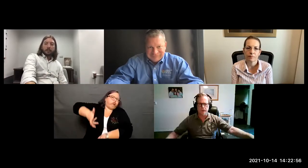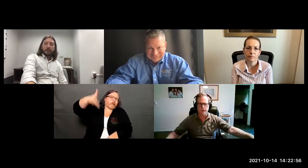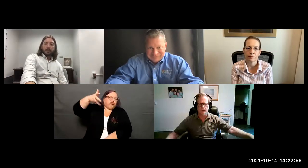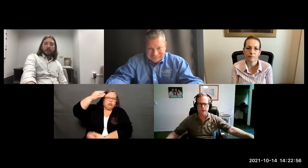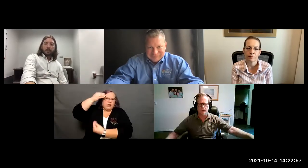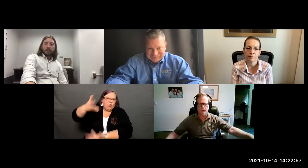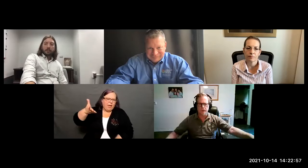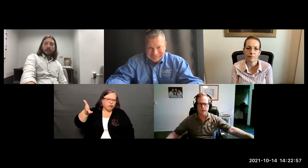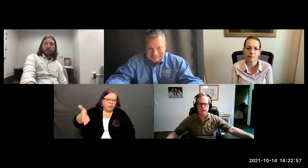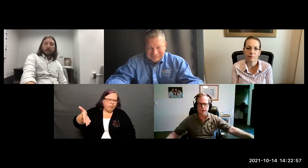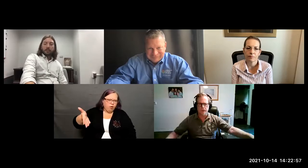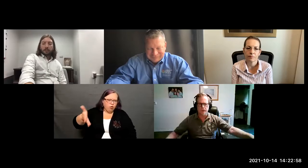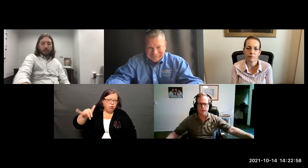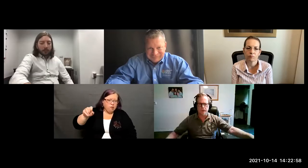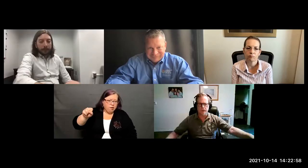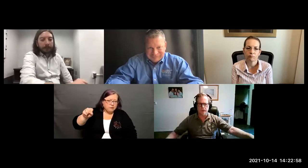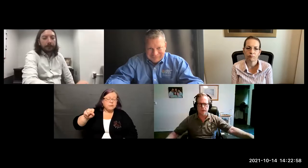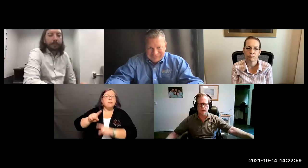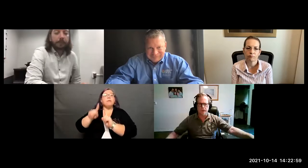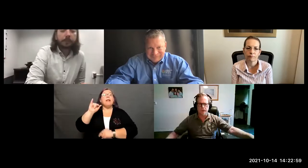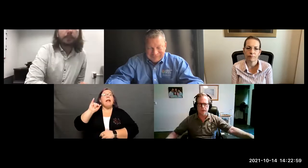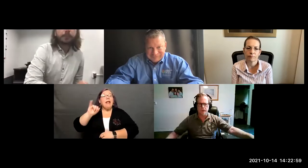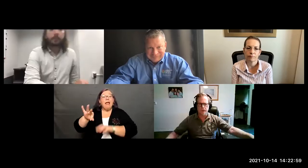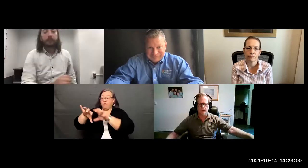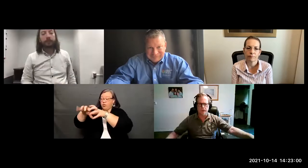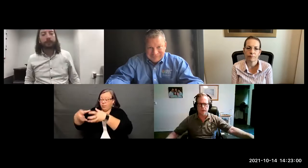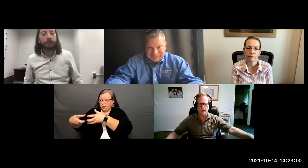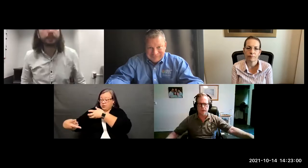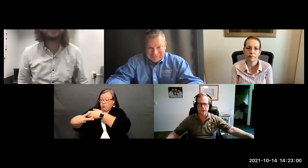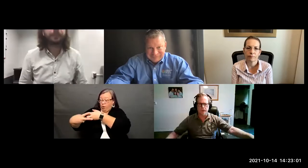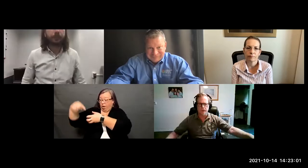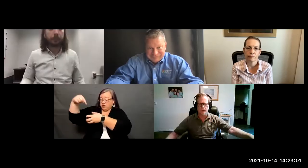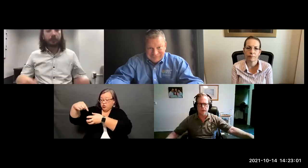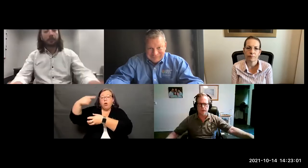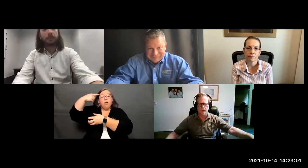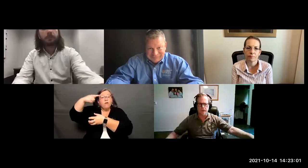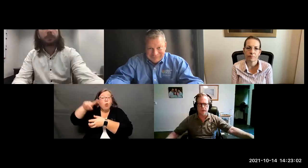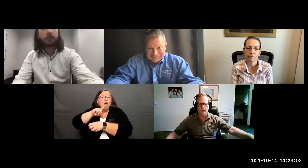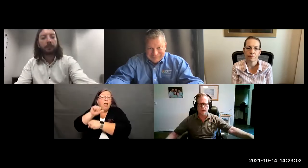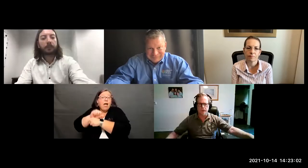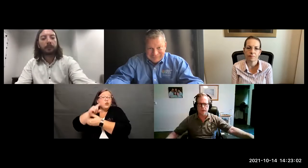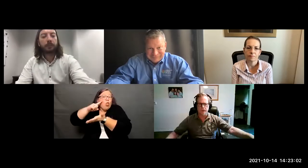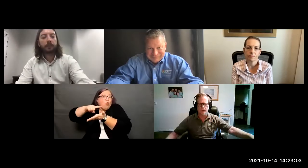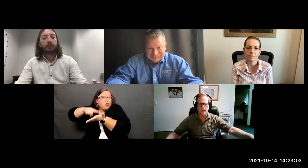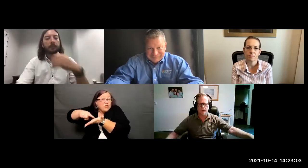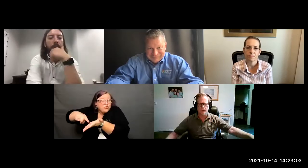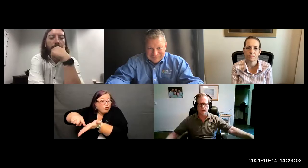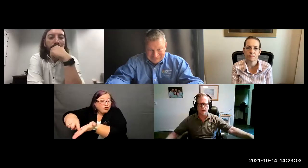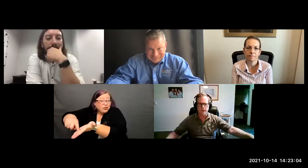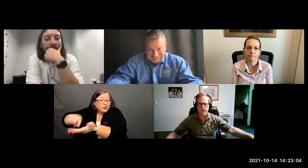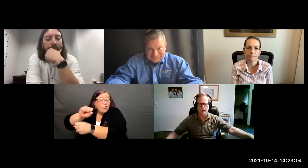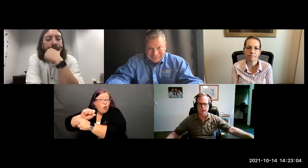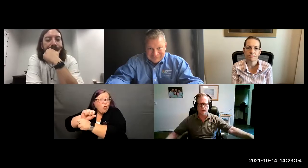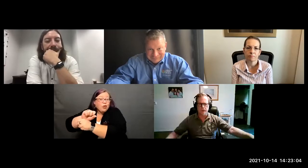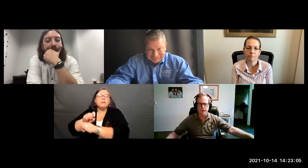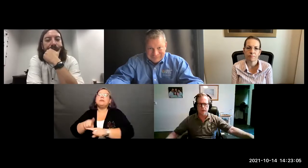But if it's a repository for research work, then it comes under a different class of legal scrutiny. And